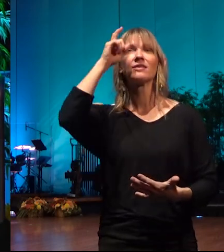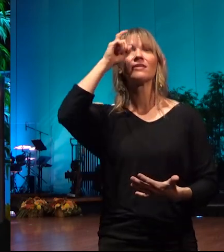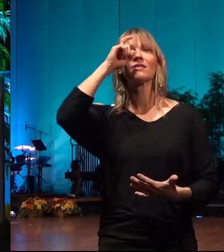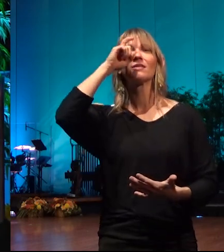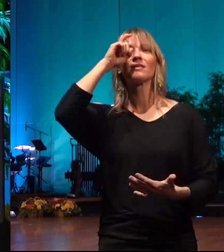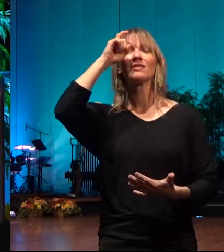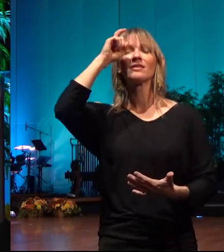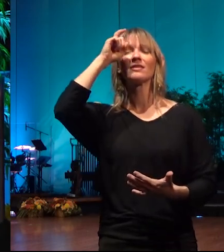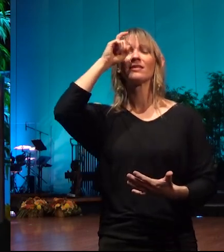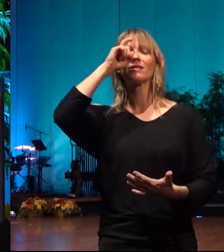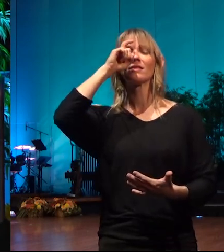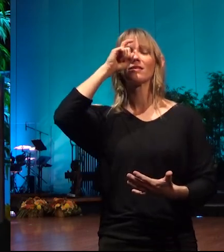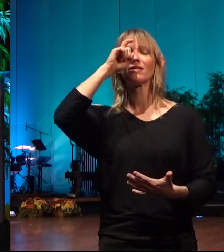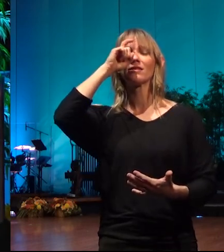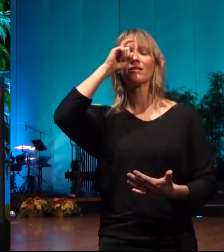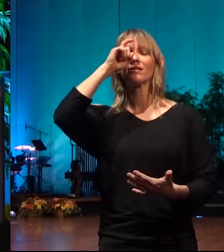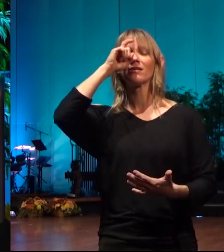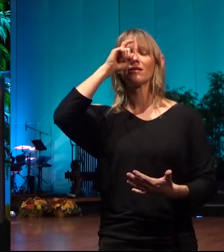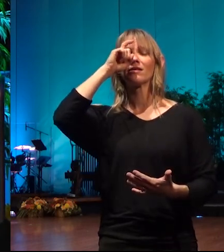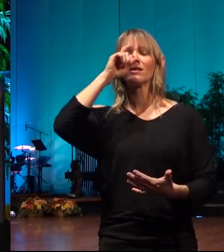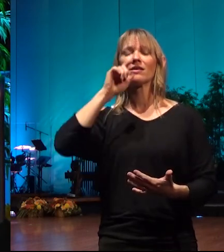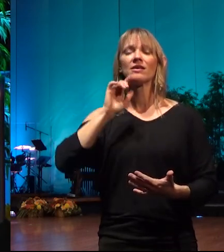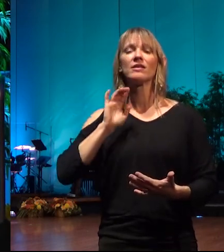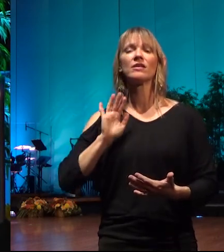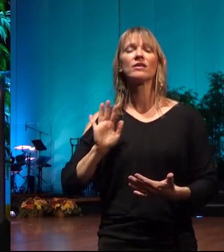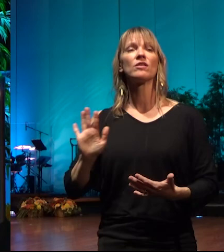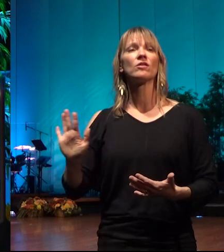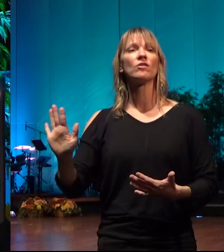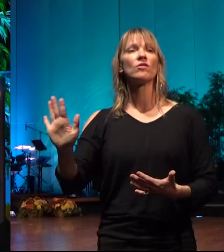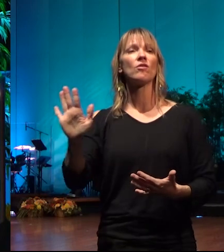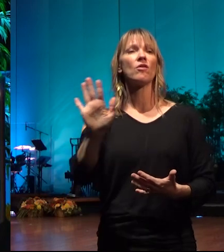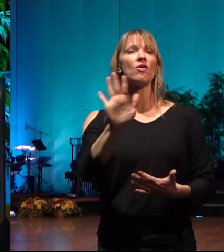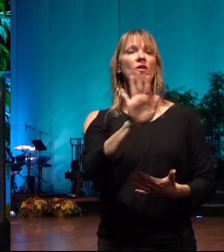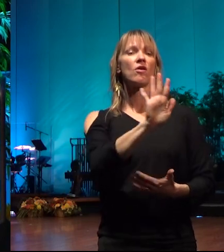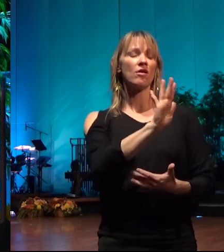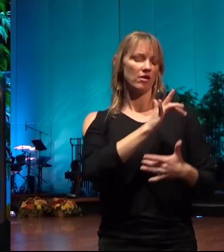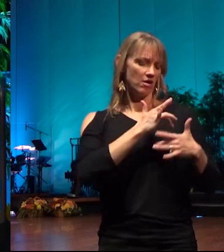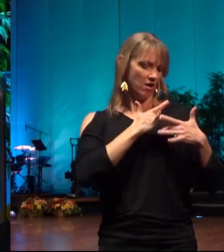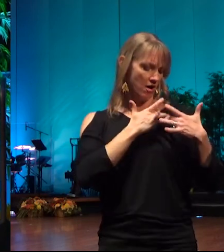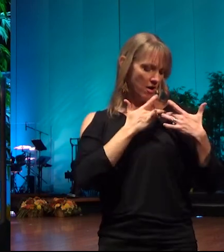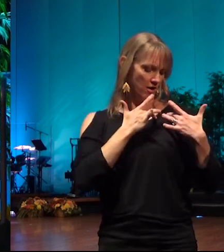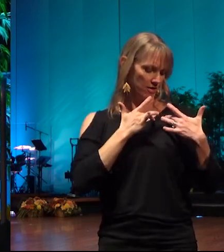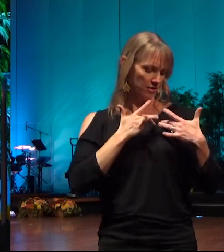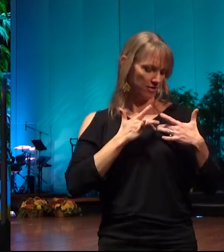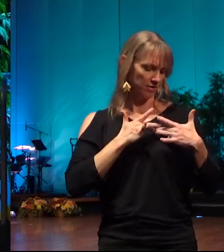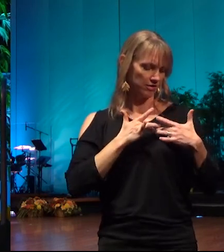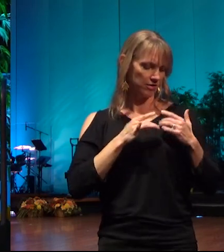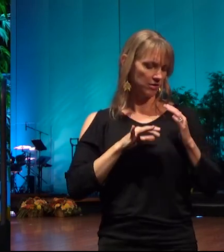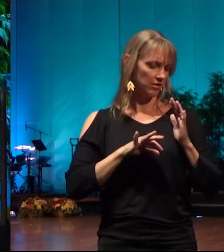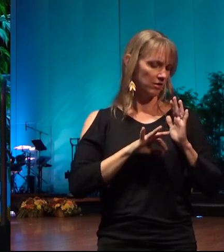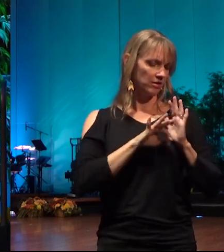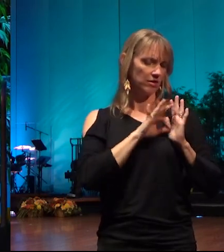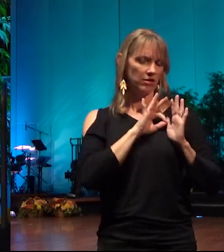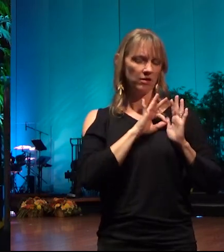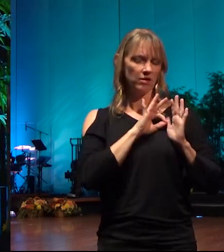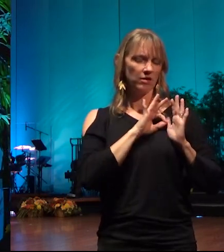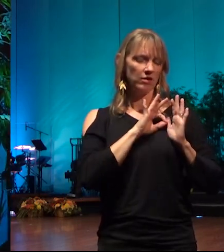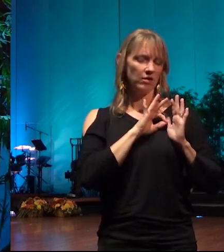open up both your eyes.